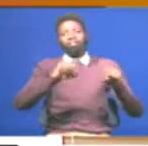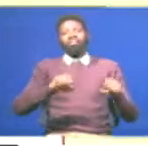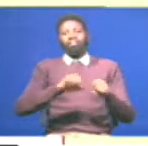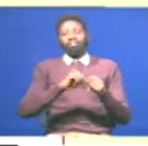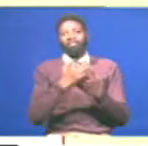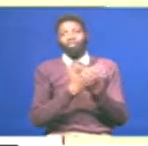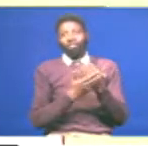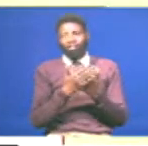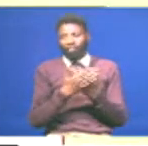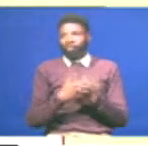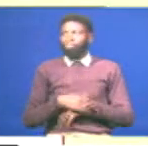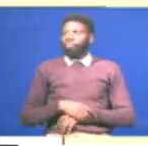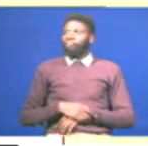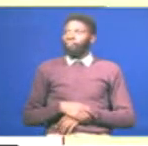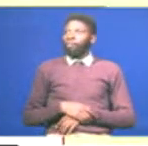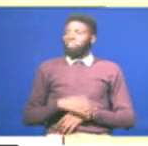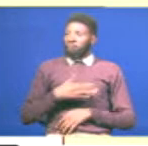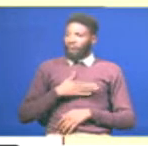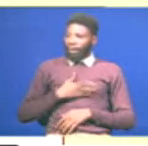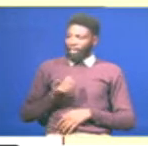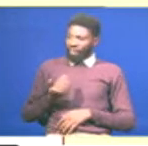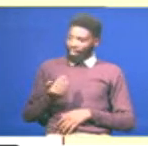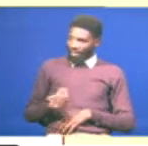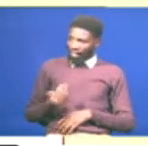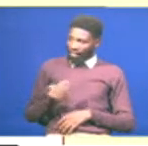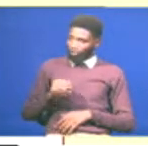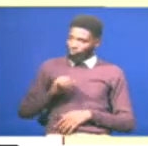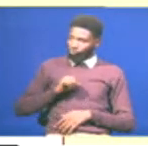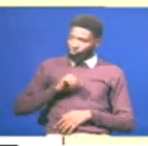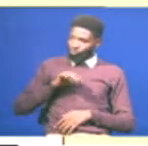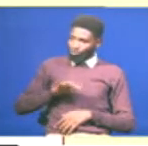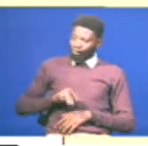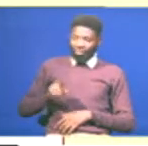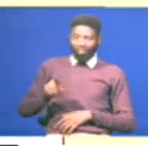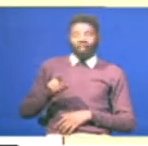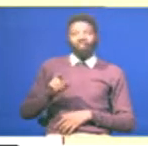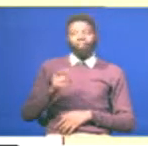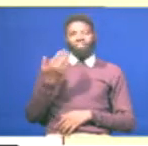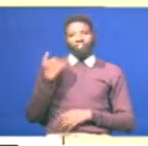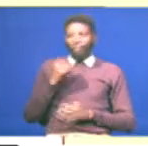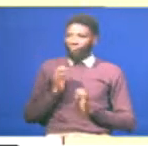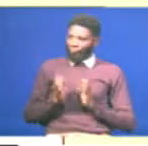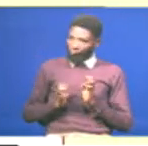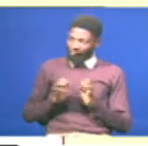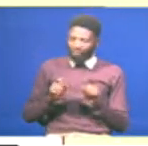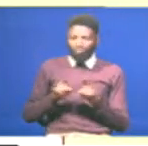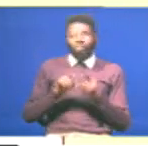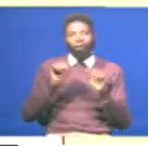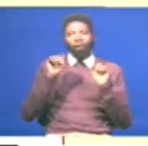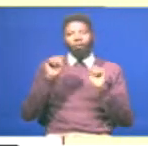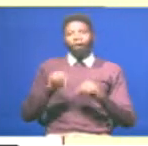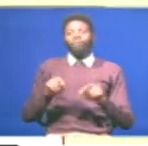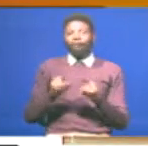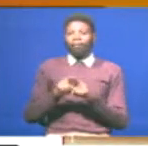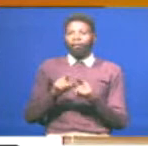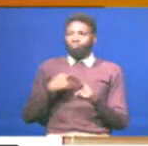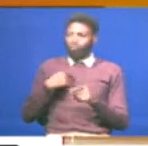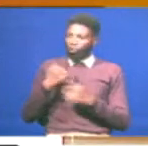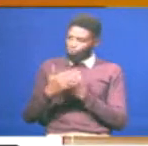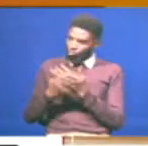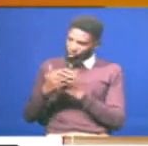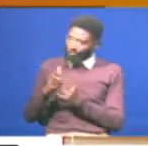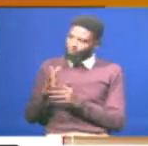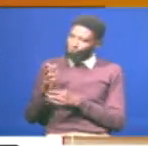my youngest daughter, who was a toddler, then would come and grab me from the computer room saying,